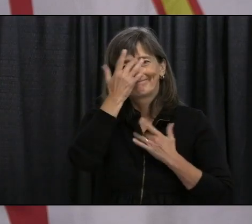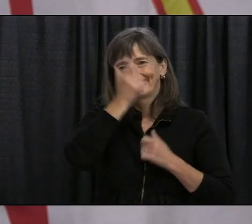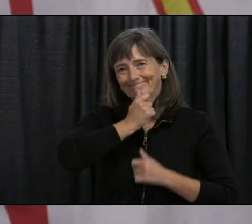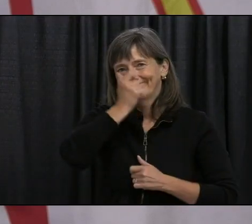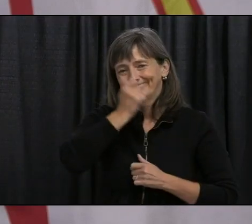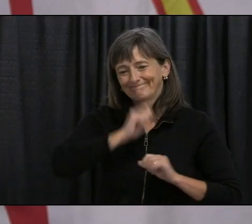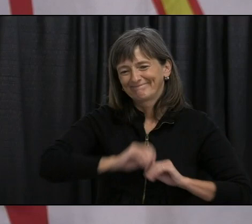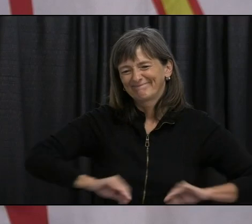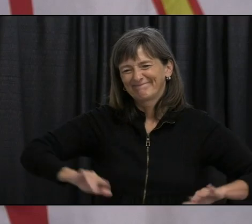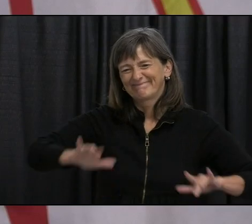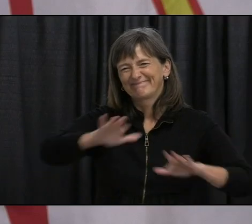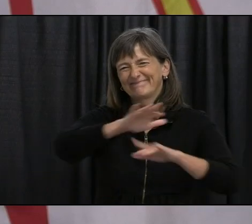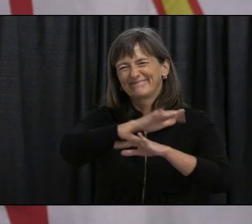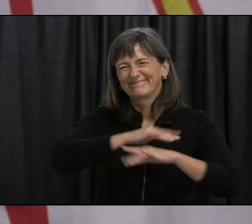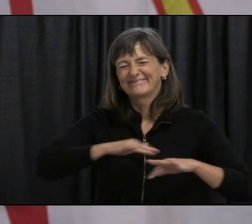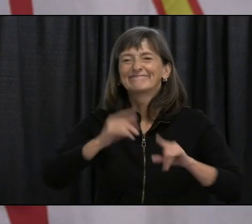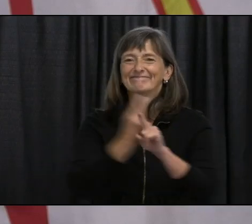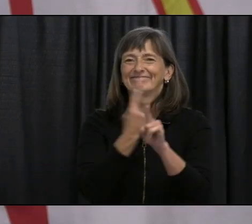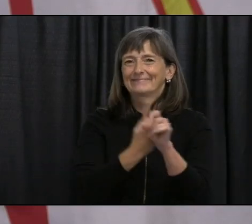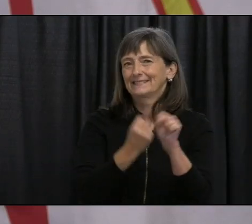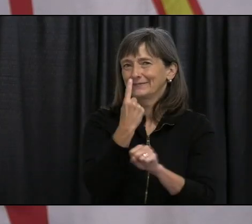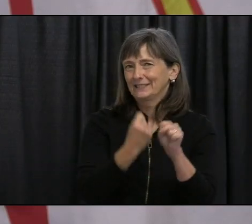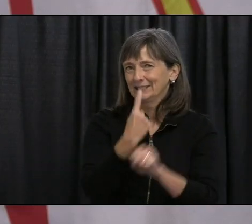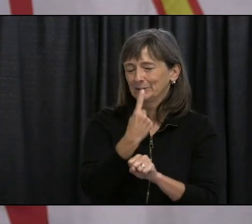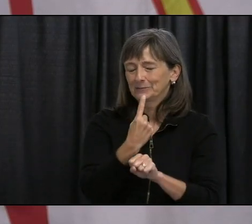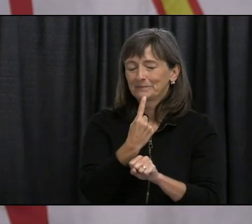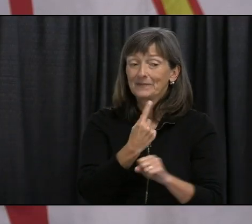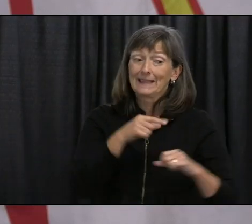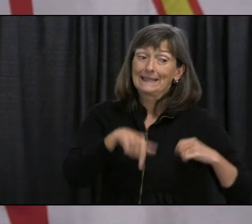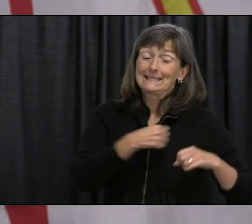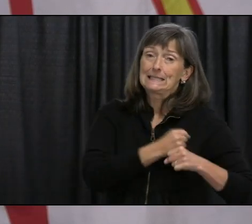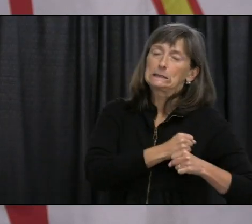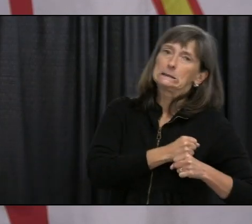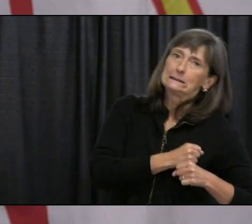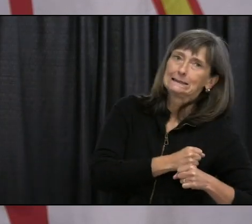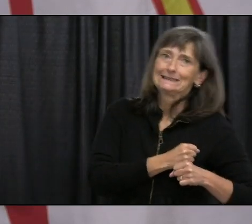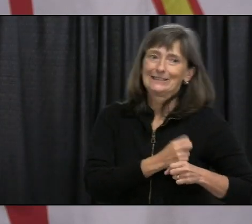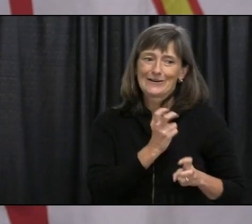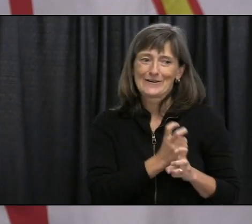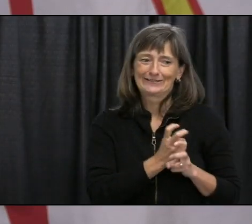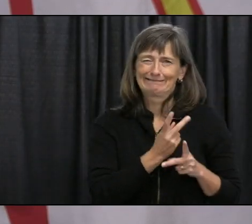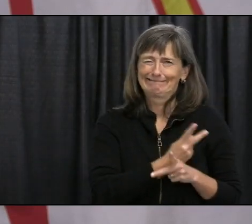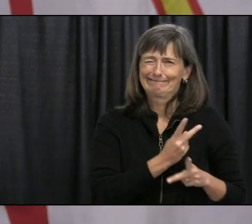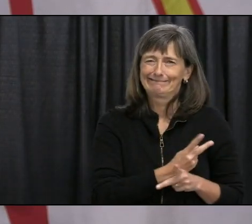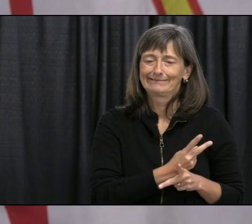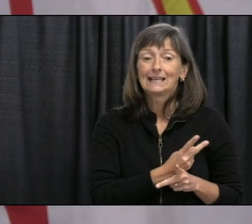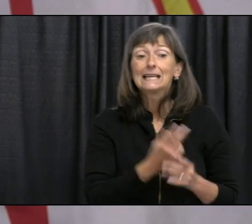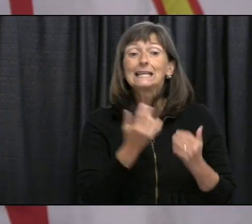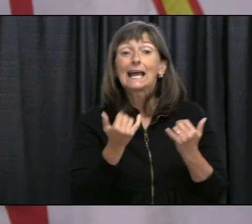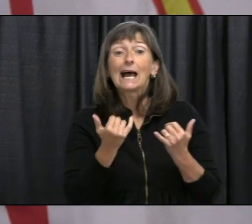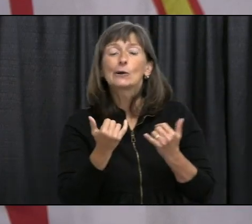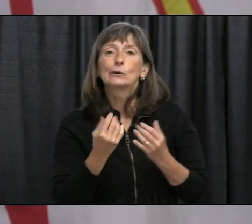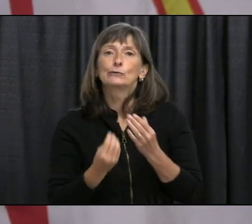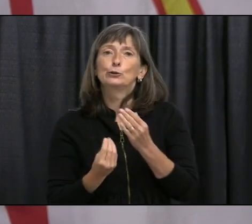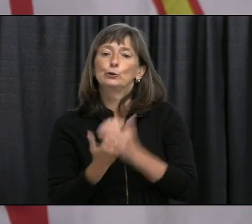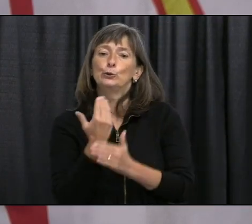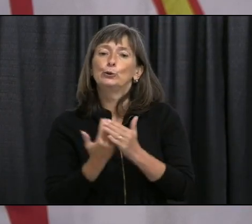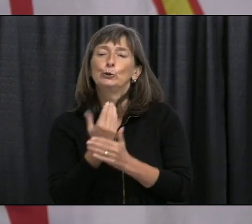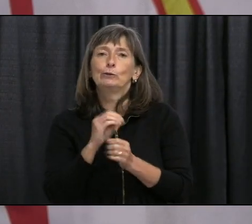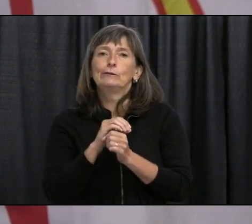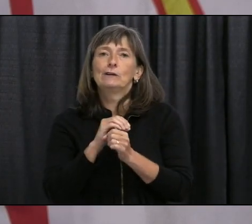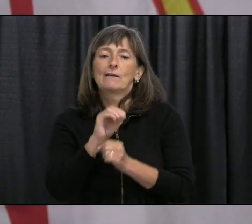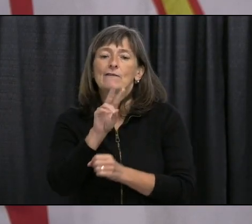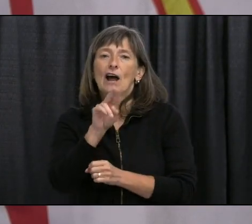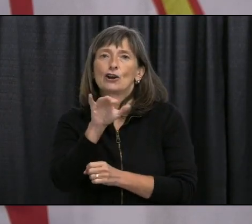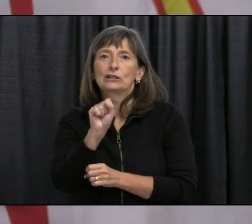But obviously this year there are challenges with this certainty. Right now, we are seeing a virus called enterovirus circulating in some